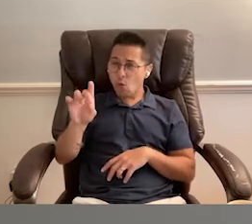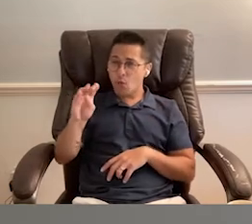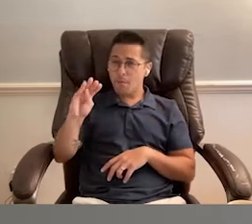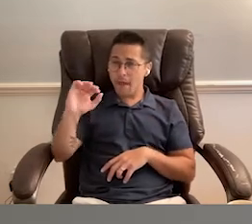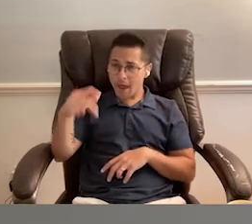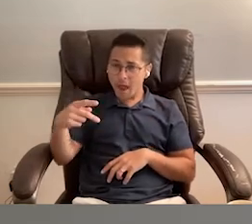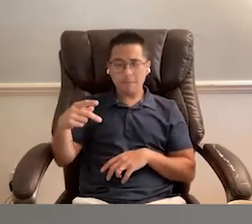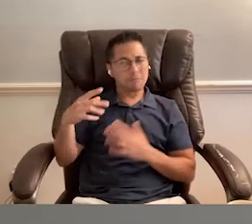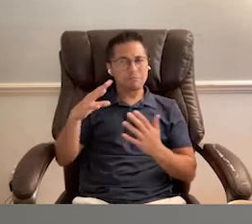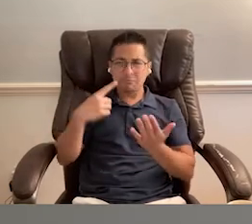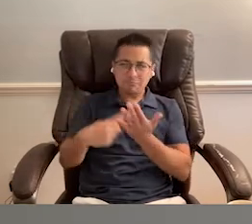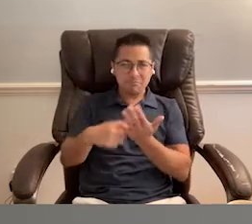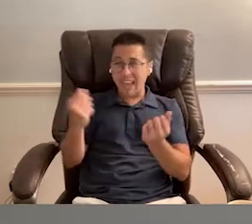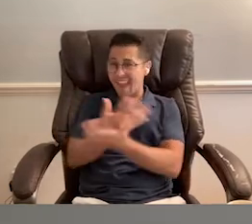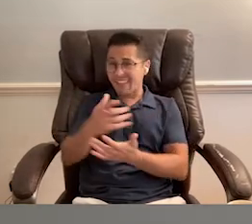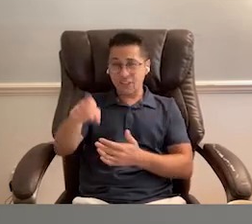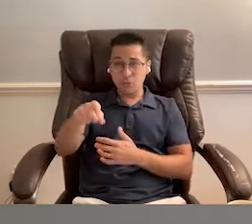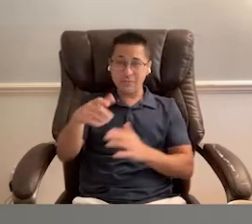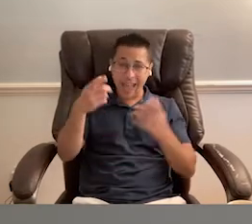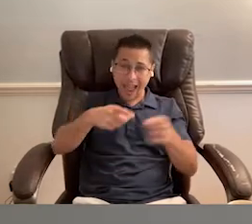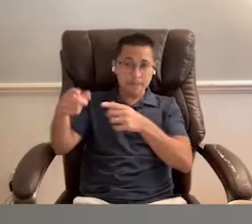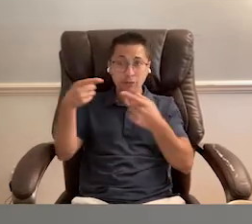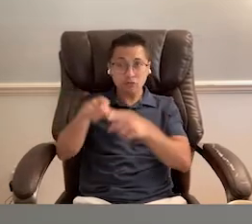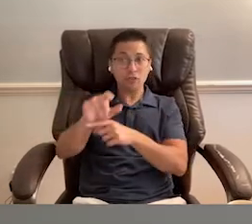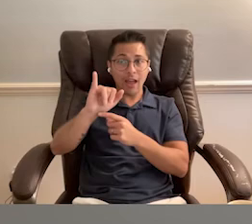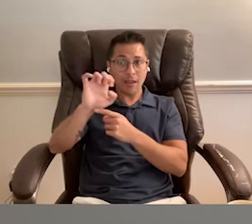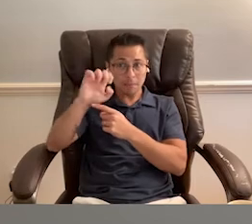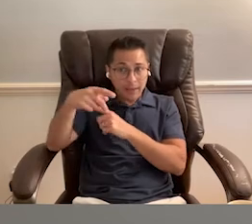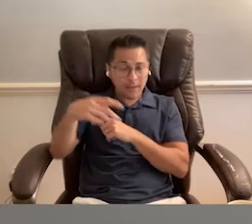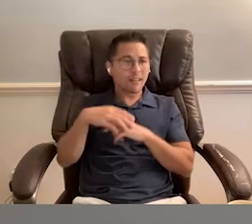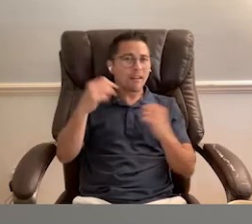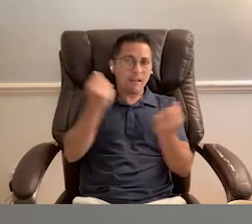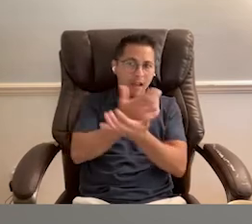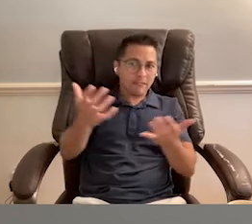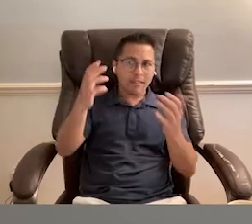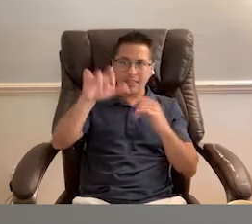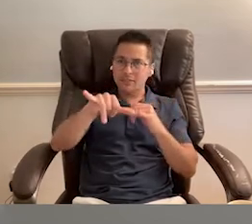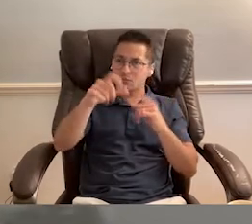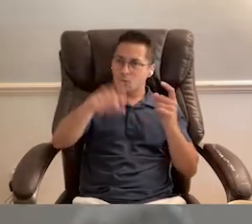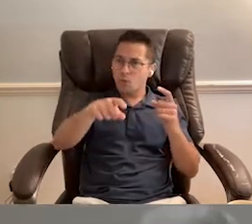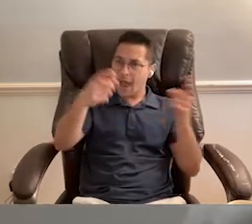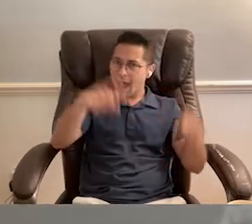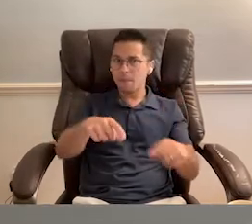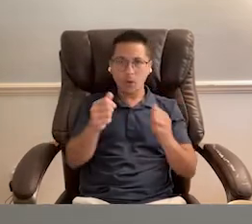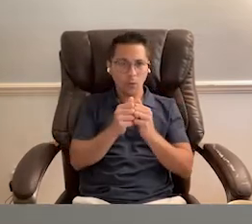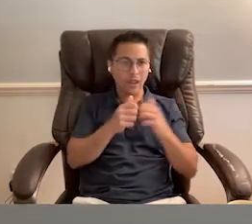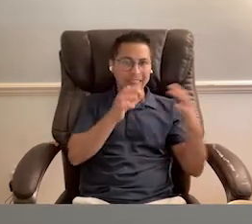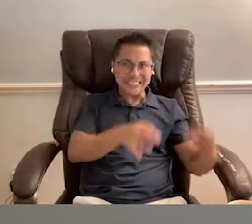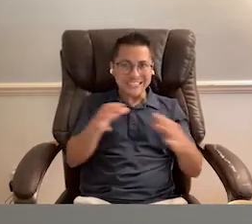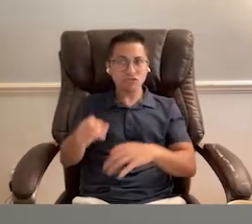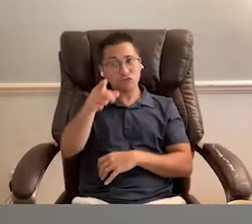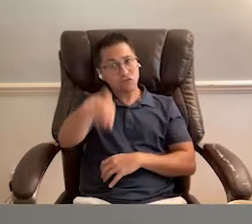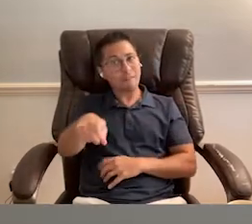they cover everything that's supposed to happen in the IEP. Everything that's supposed to happen in terms of those decisions